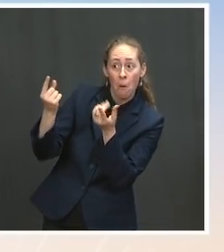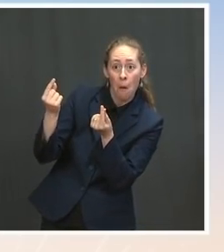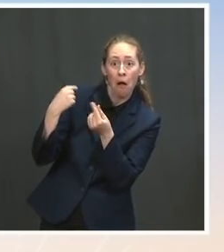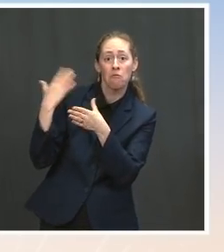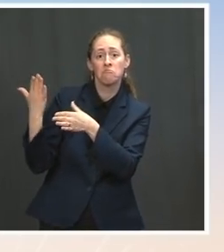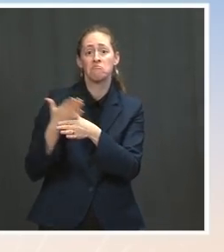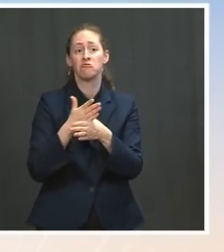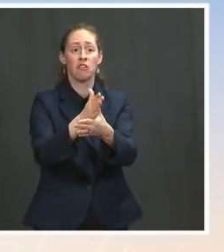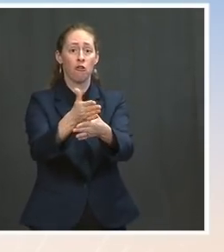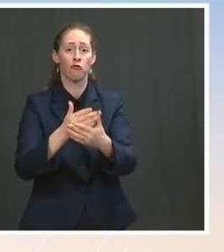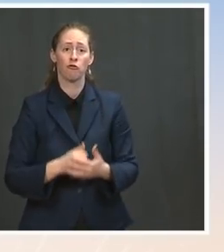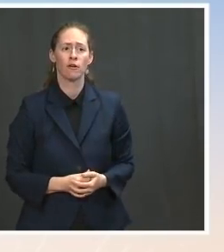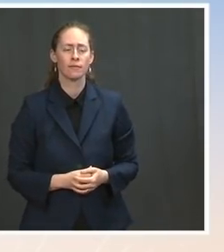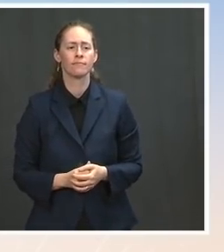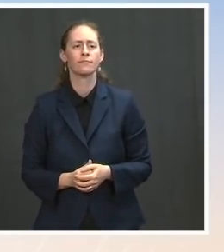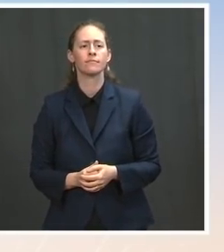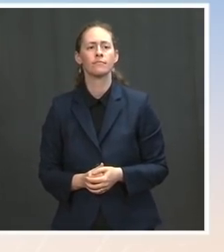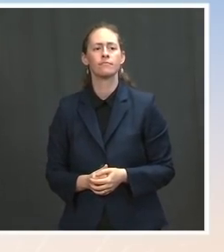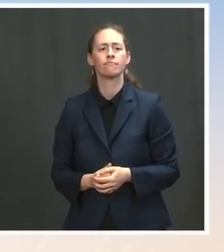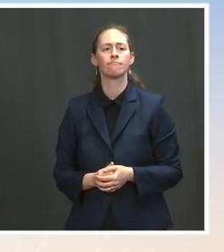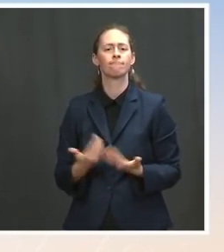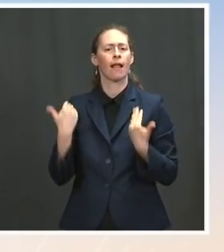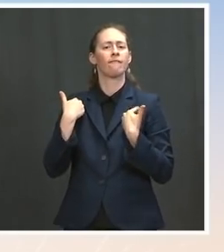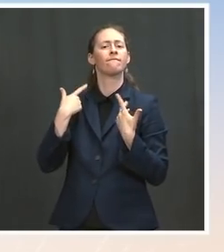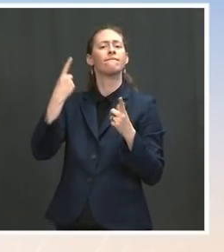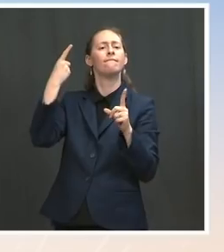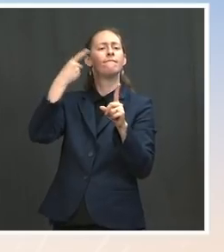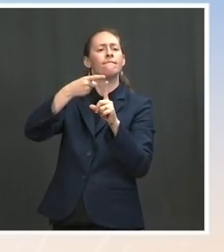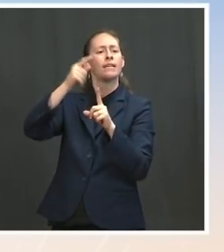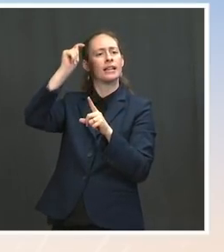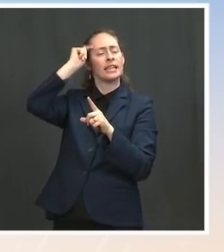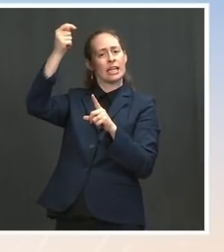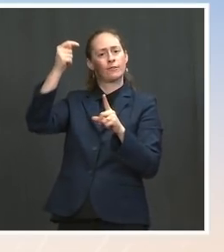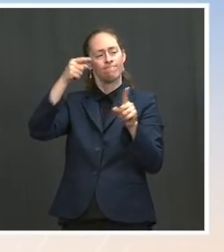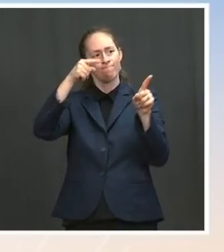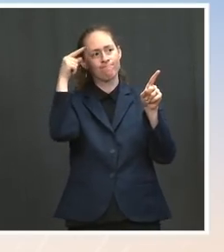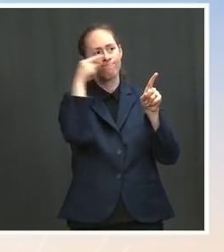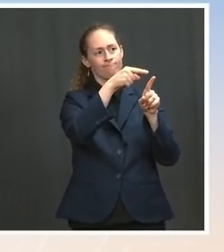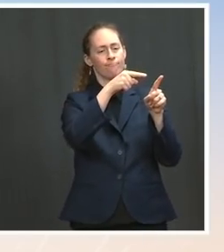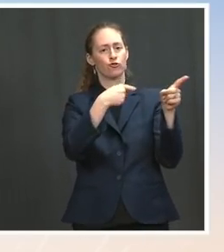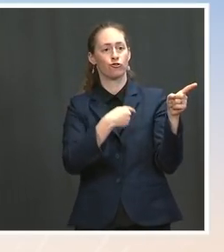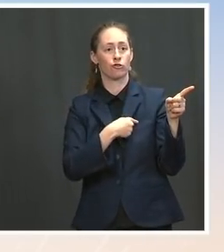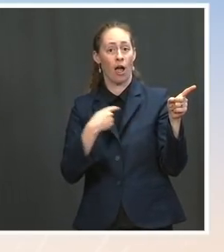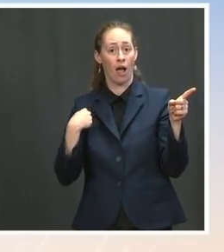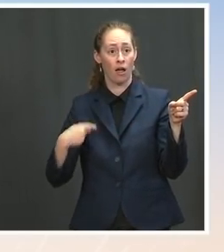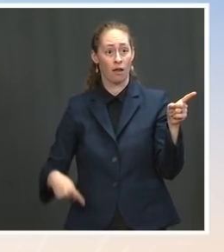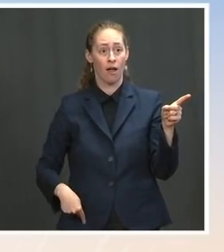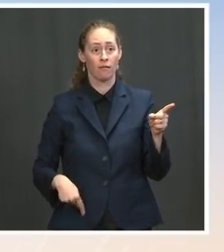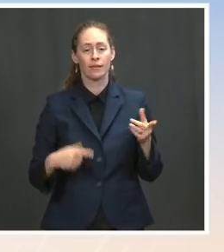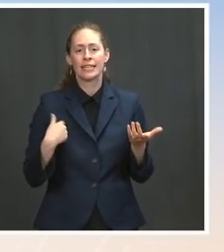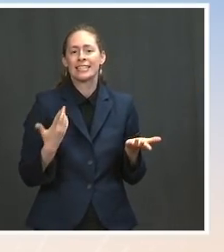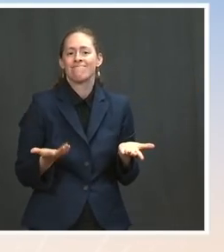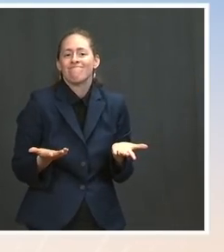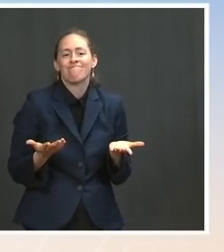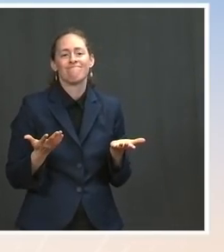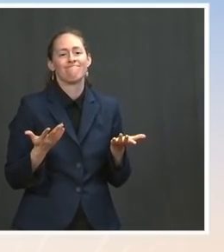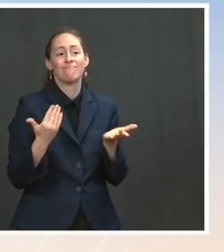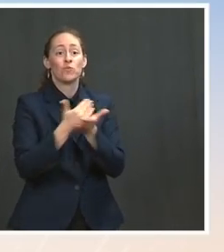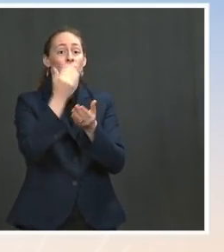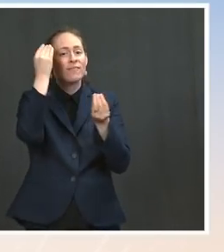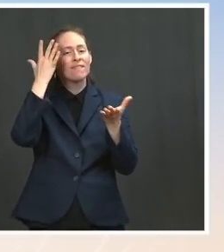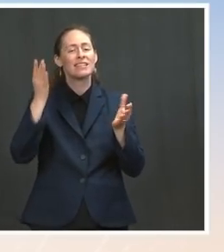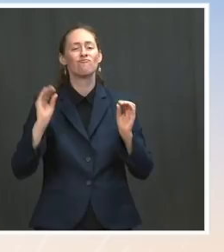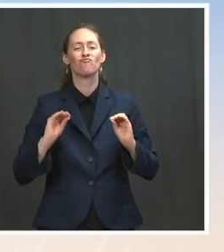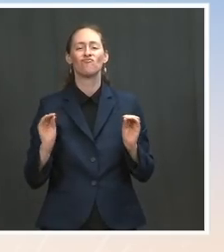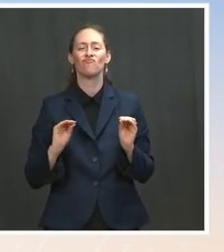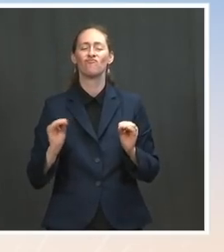still that it's China, or can you not go any further than he did that? I don't think I have an update on it from what we've provided in the past. Thank you. Go ahead. Thanks, Jen. Why does the White House